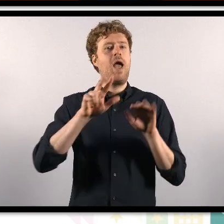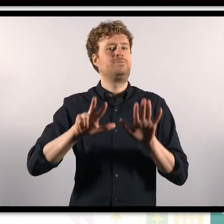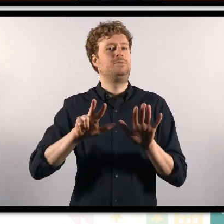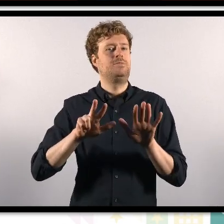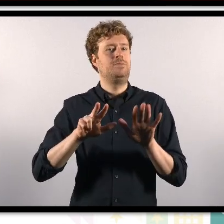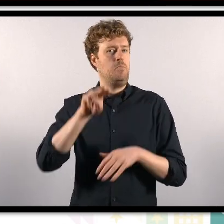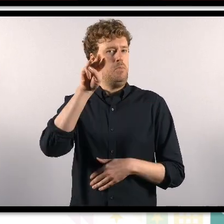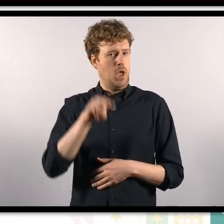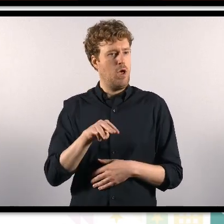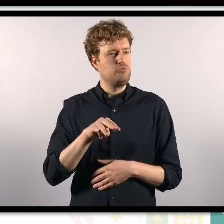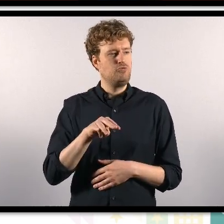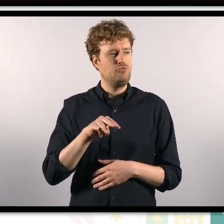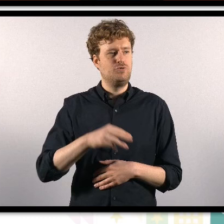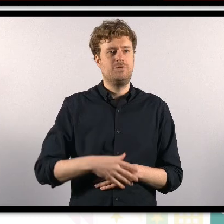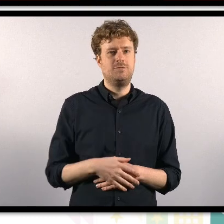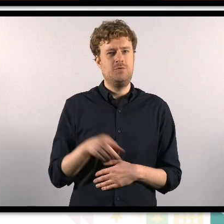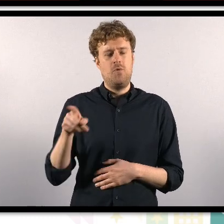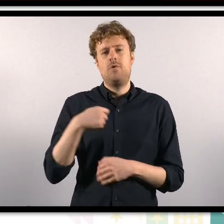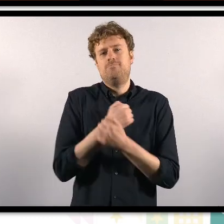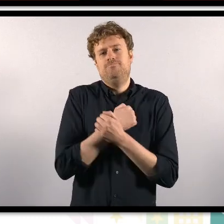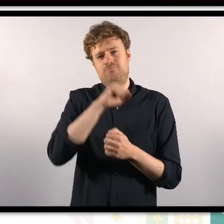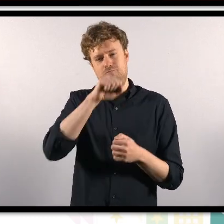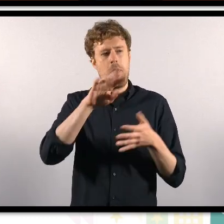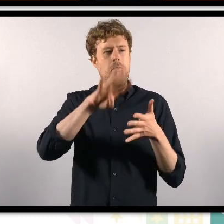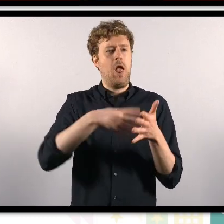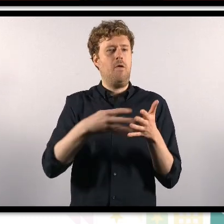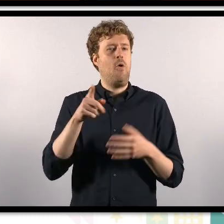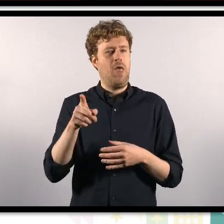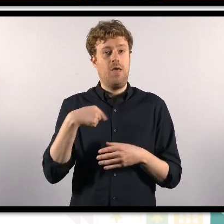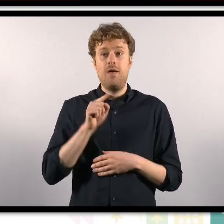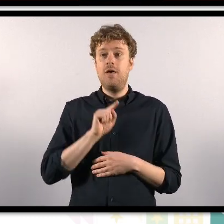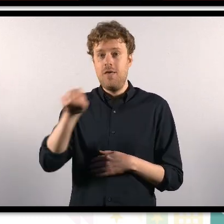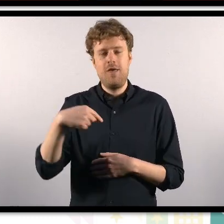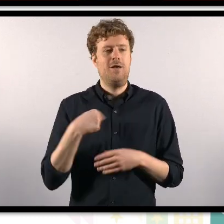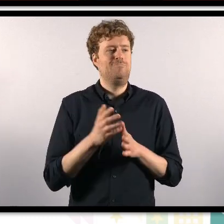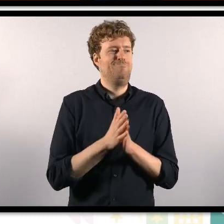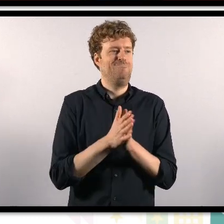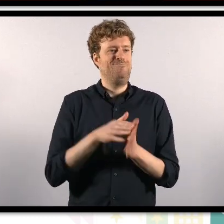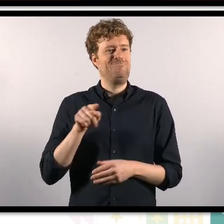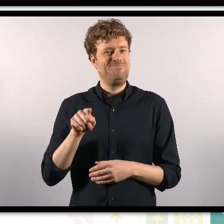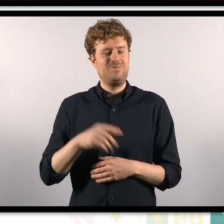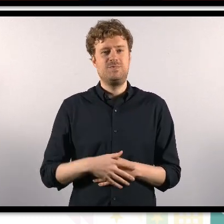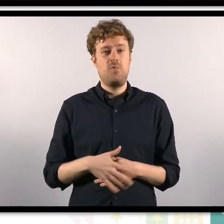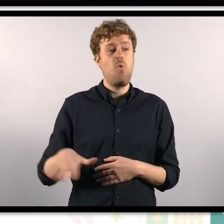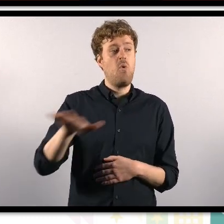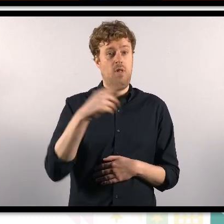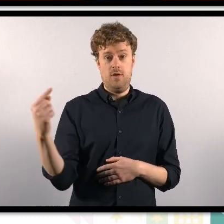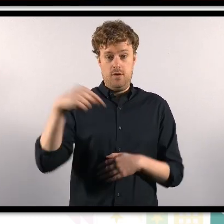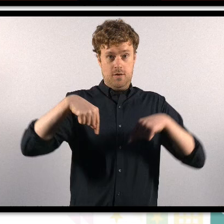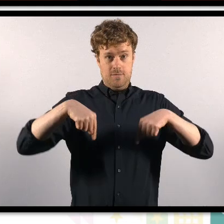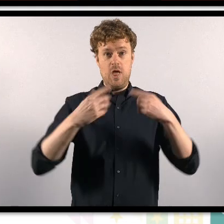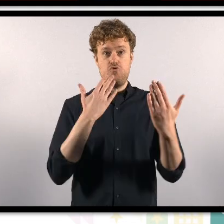of close shop off and have Casper come lead the way on officially really kicking off the rest of the keynote.